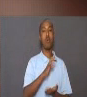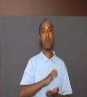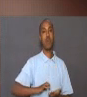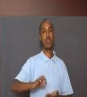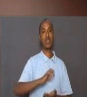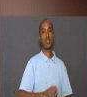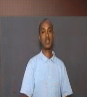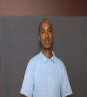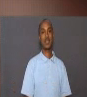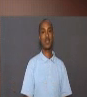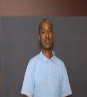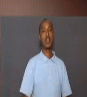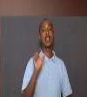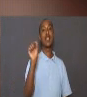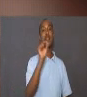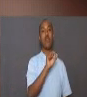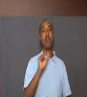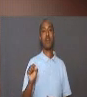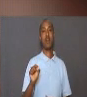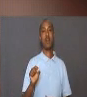compounds. Therefore,